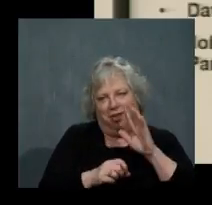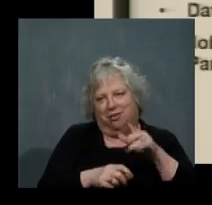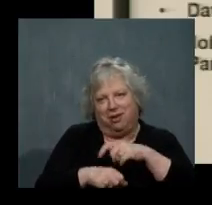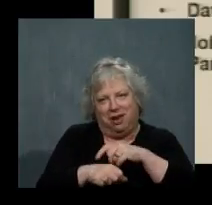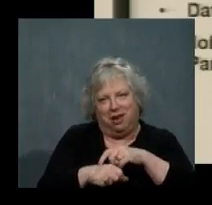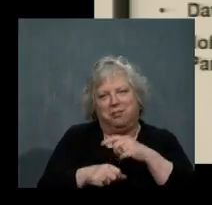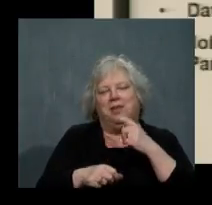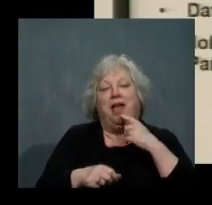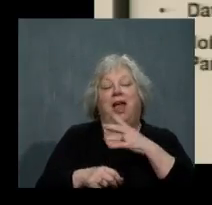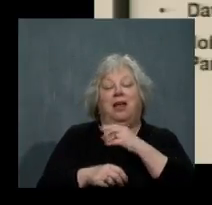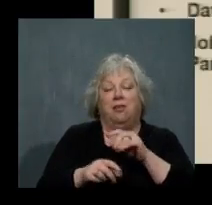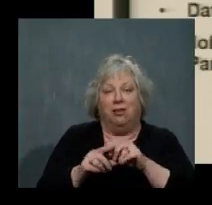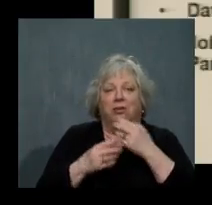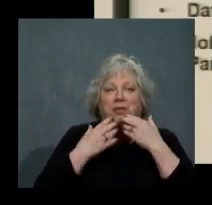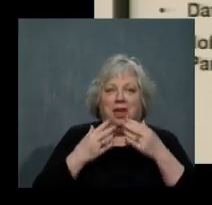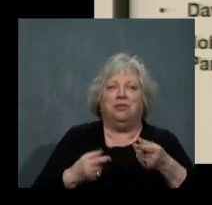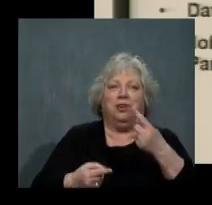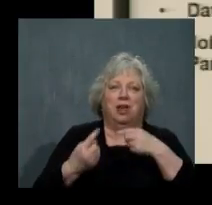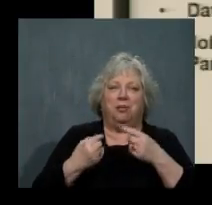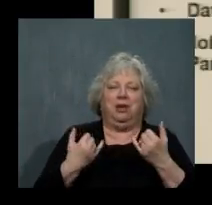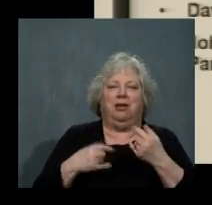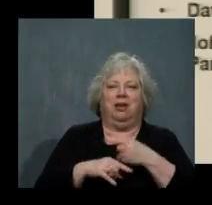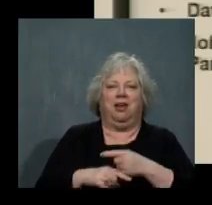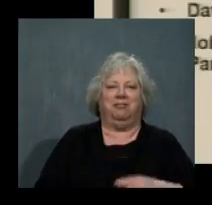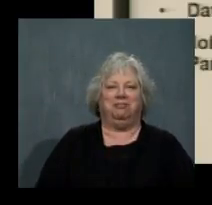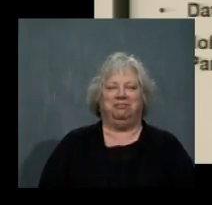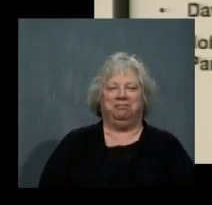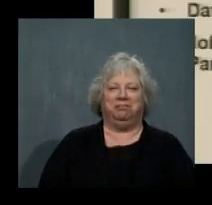here today. So, very good. Thank you for being here.